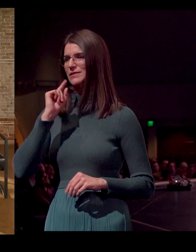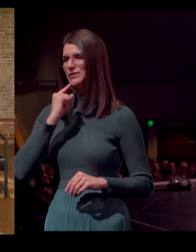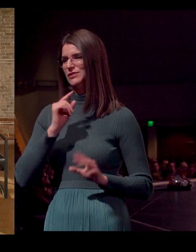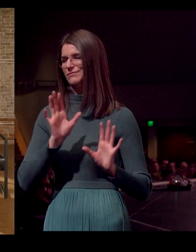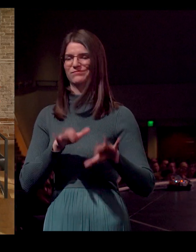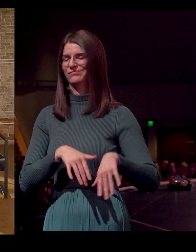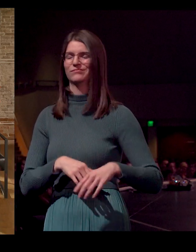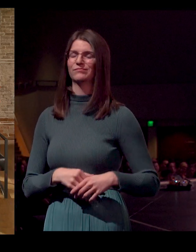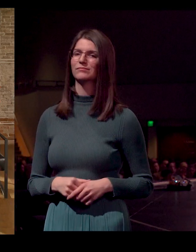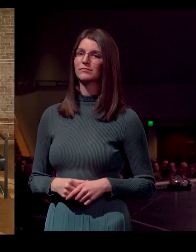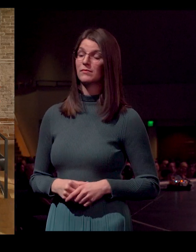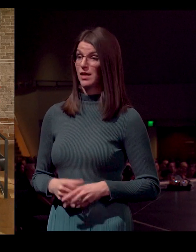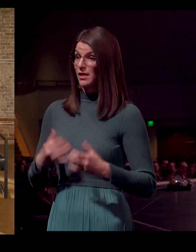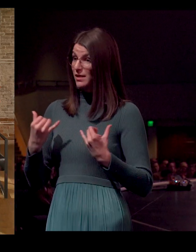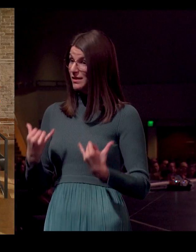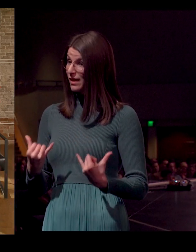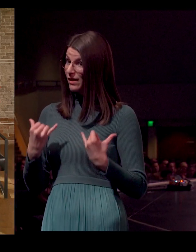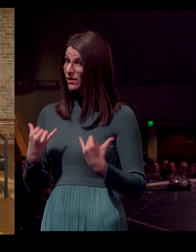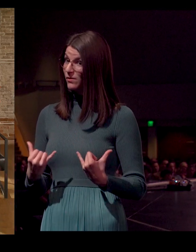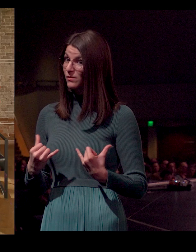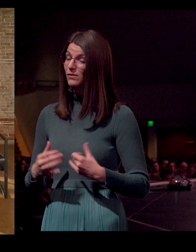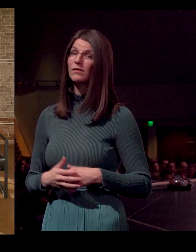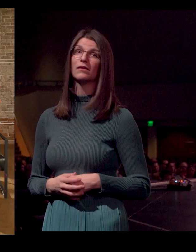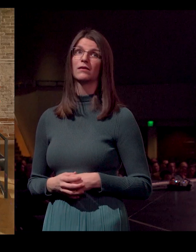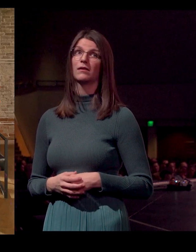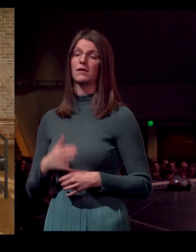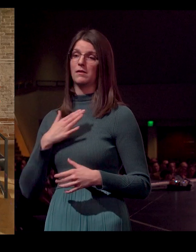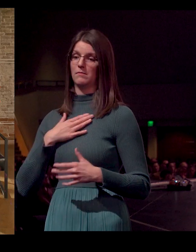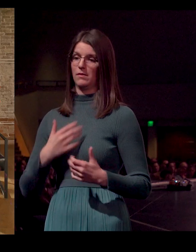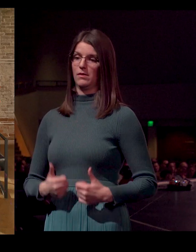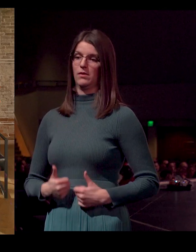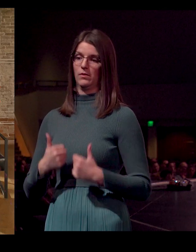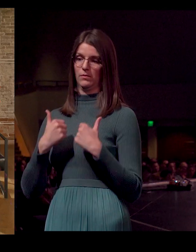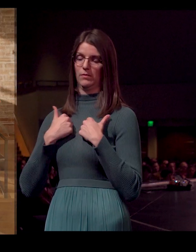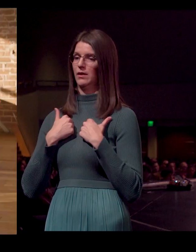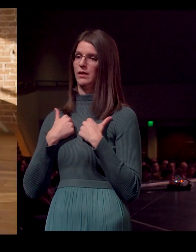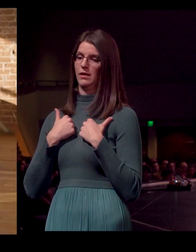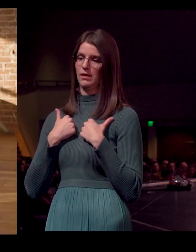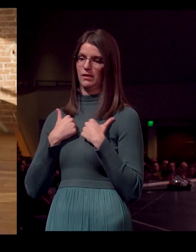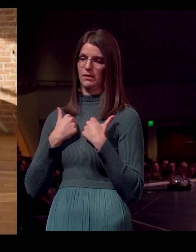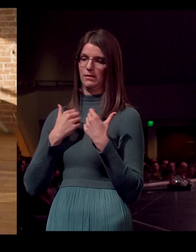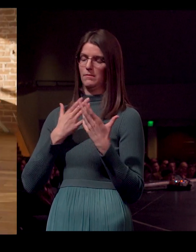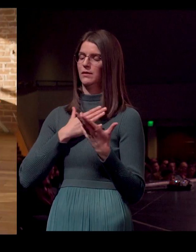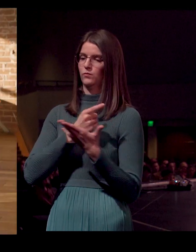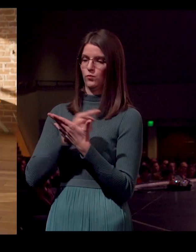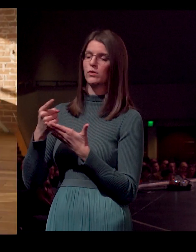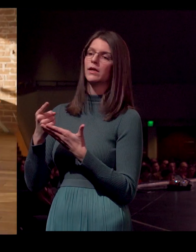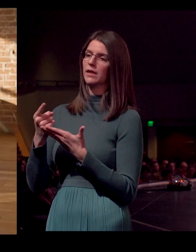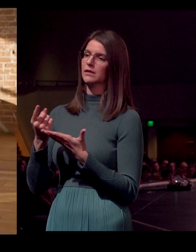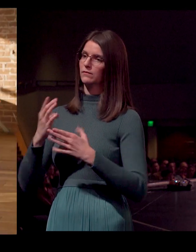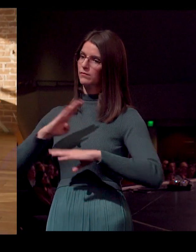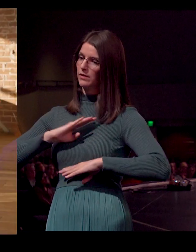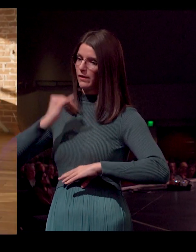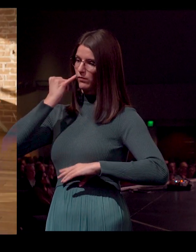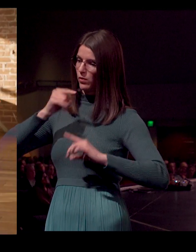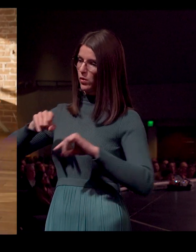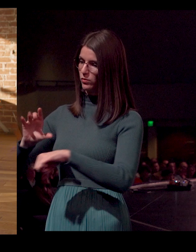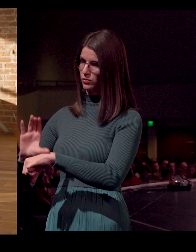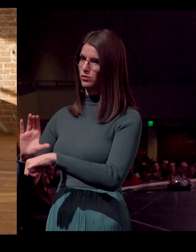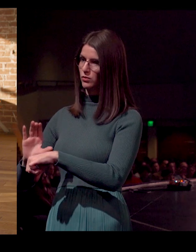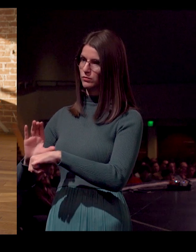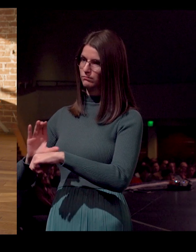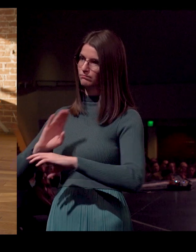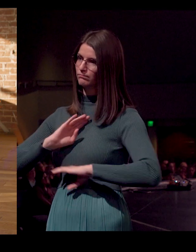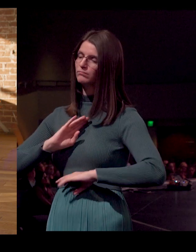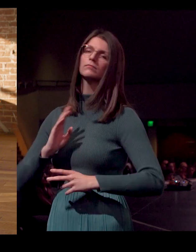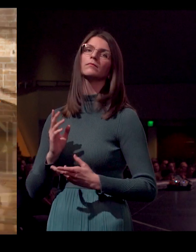is not the same and not complete if I don't go to my service. Before he started coming to church more consistently